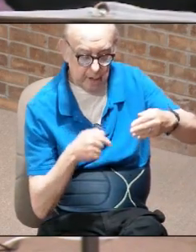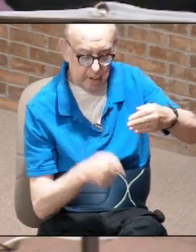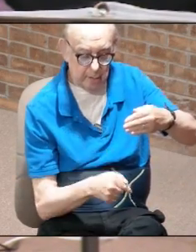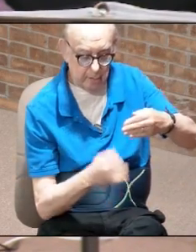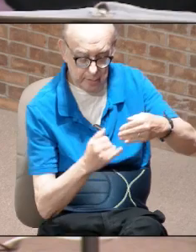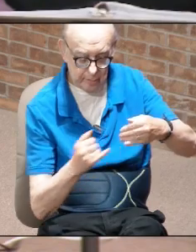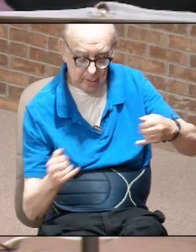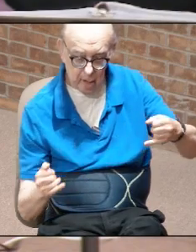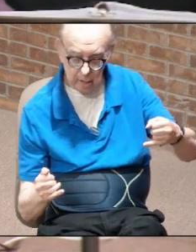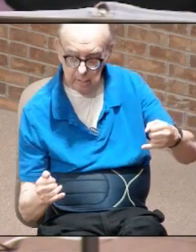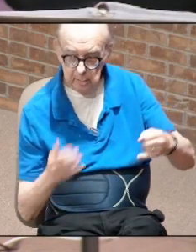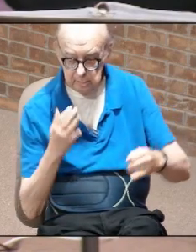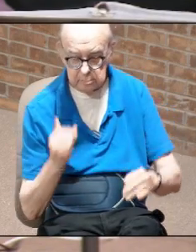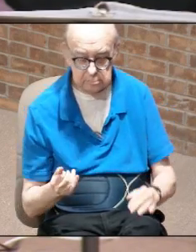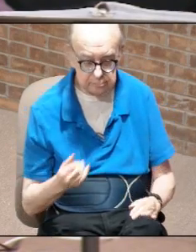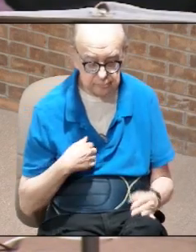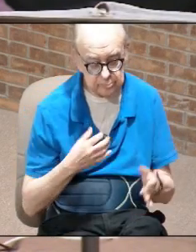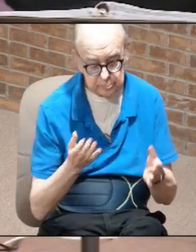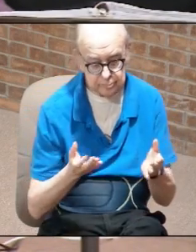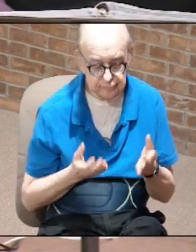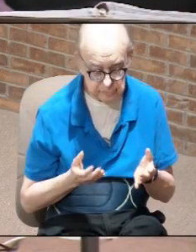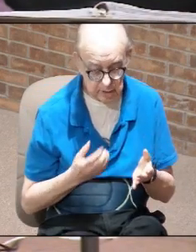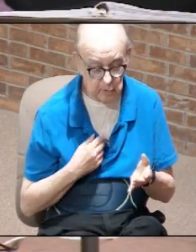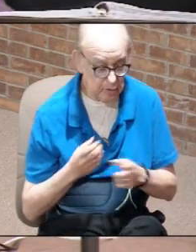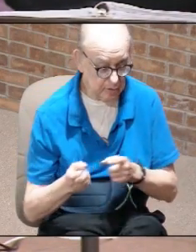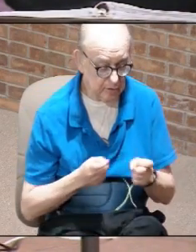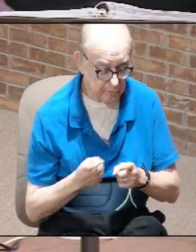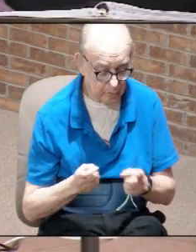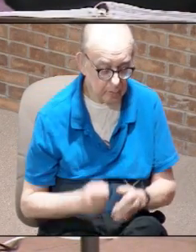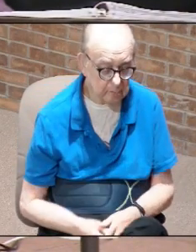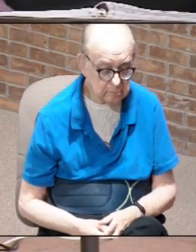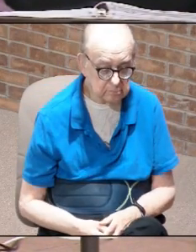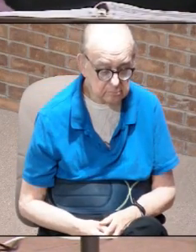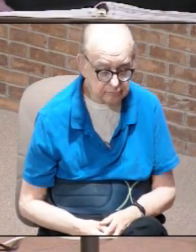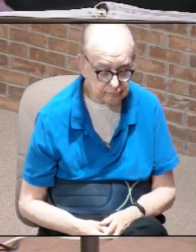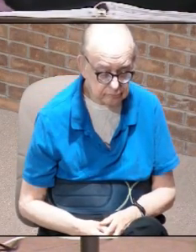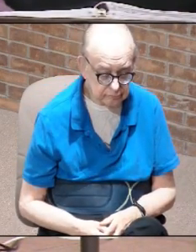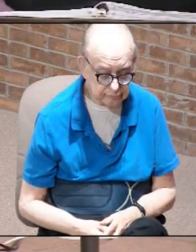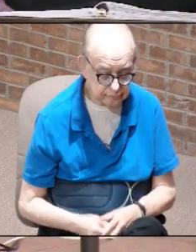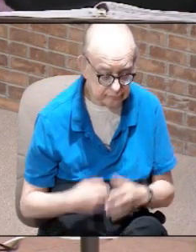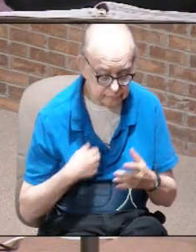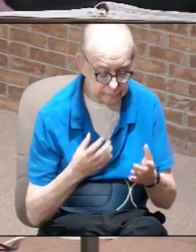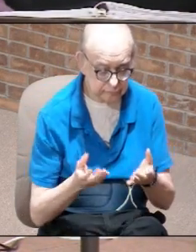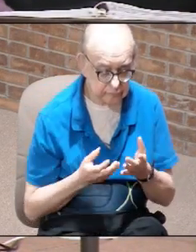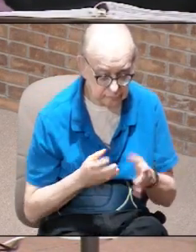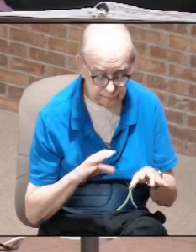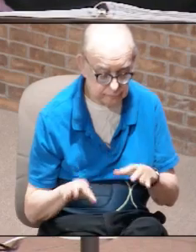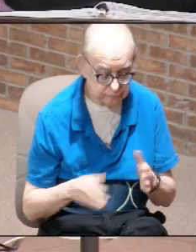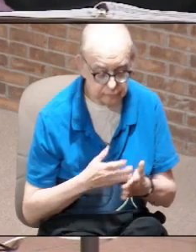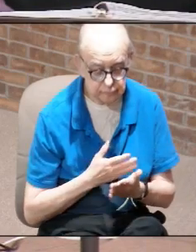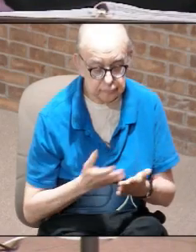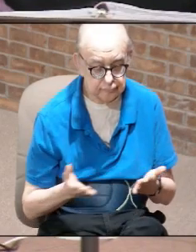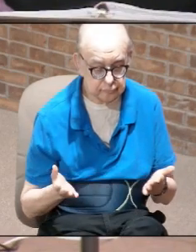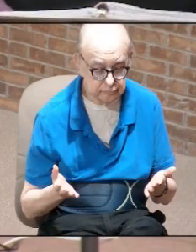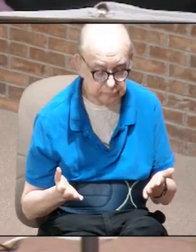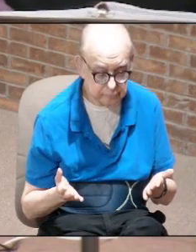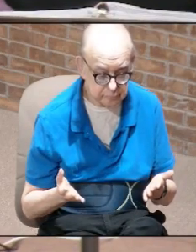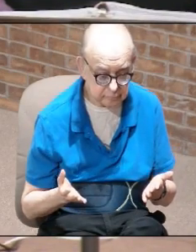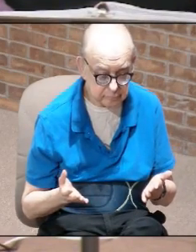because I want to be in control. I want to do the